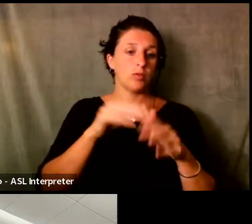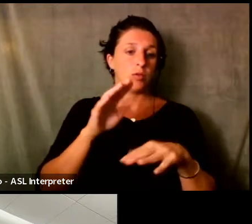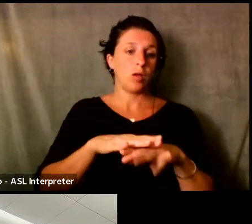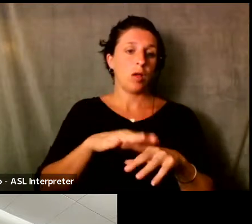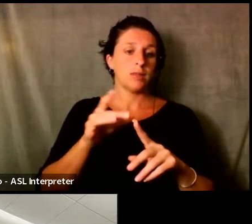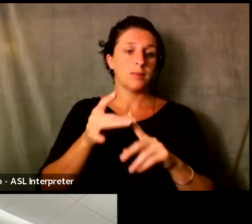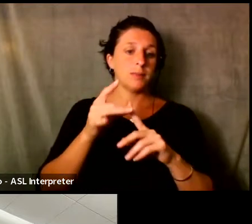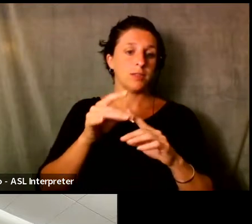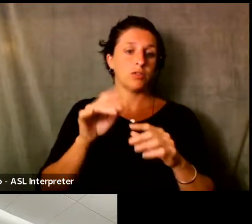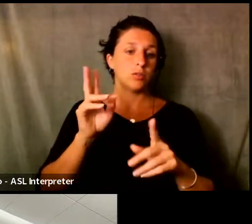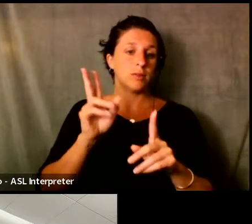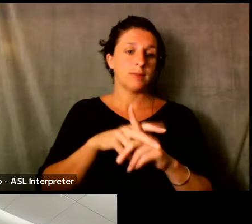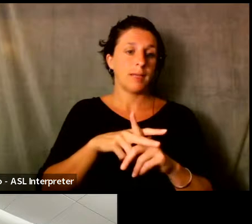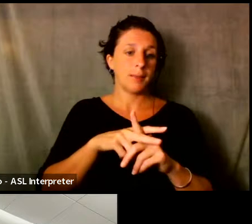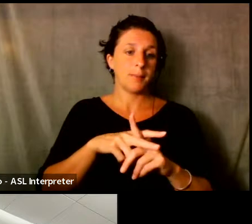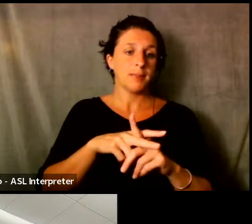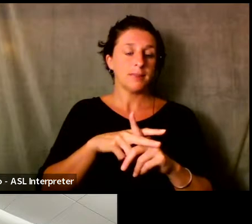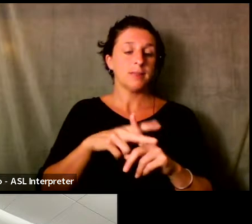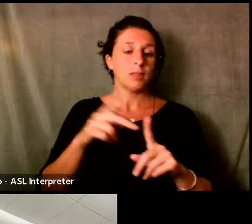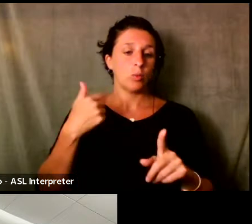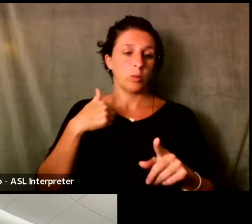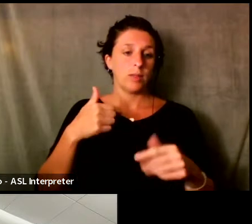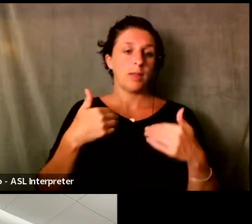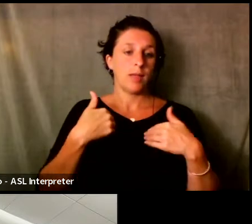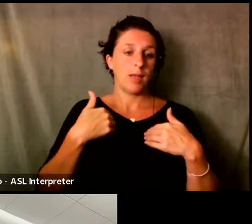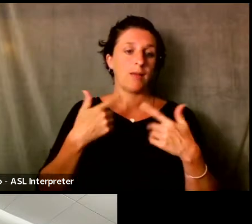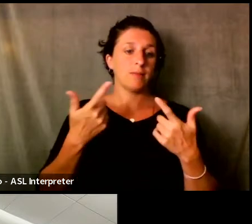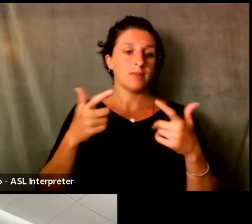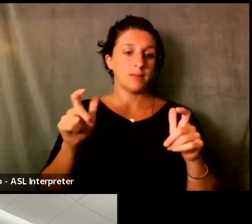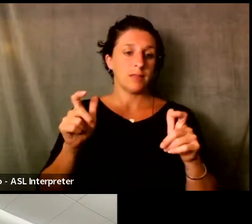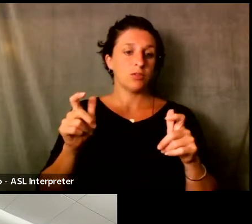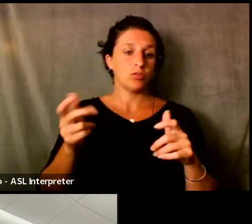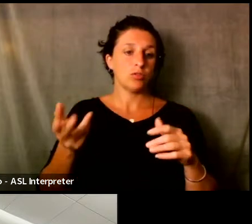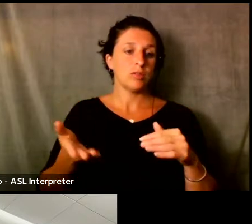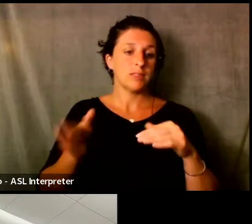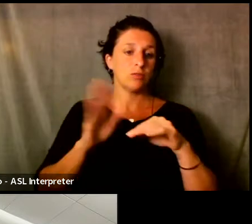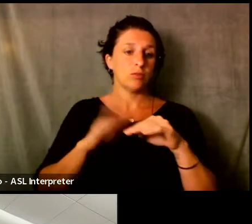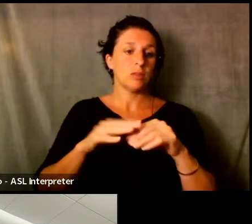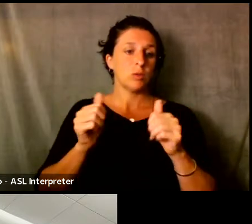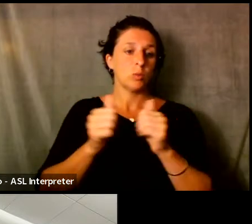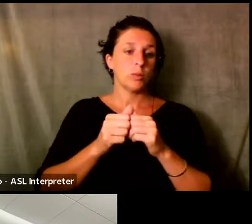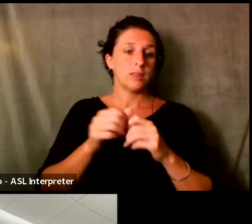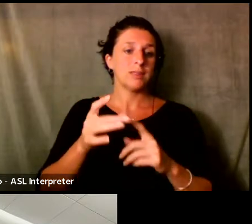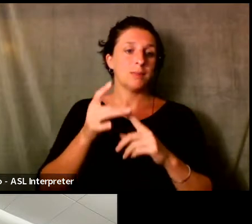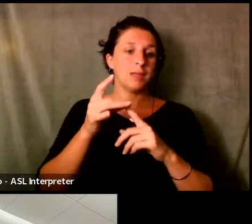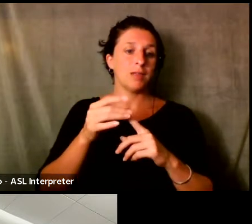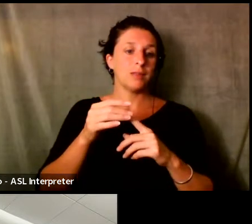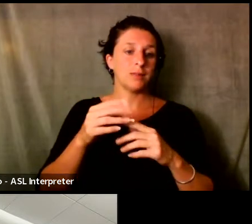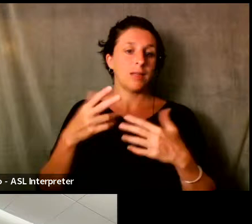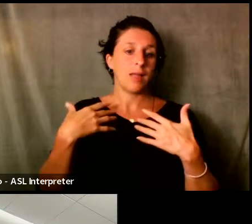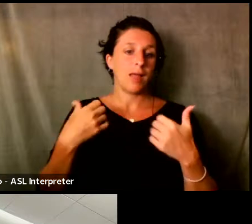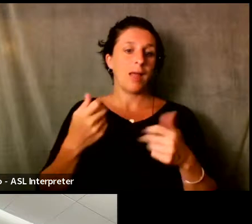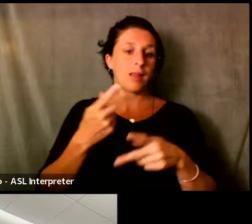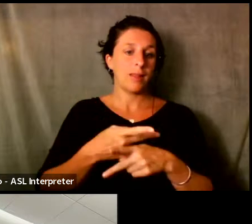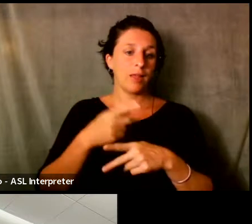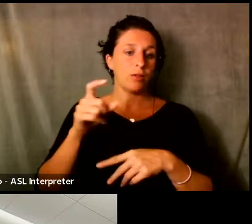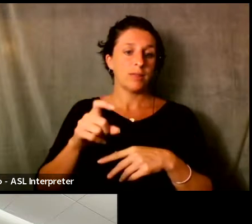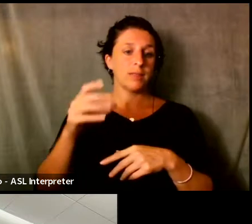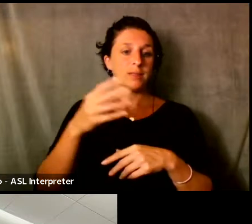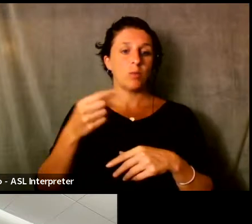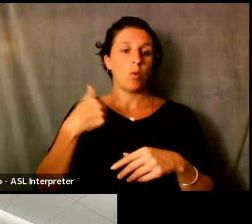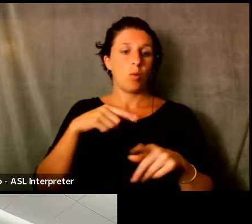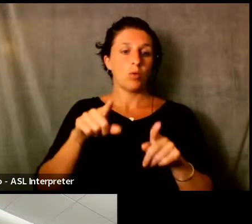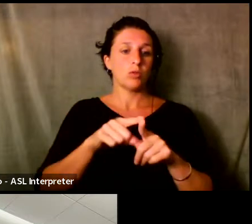assignment. Nurse on special assignment. We've had a substantial increase in students with specialized healthcare needs. And we also have our